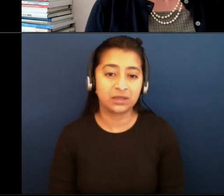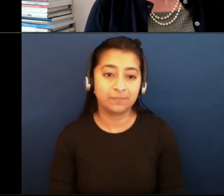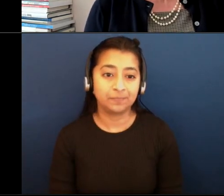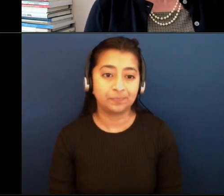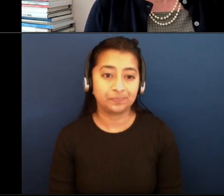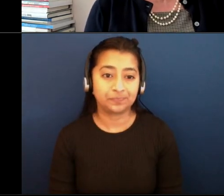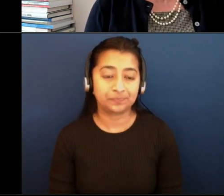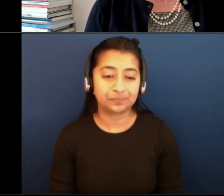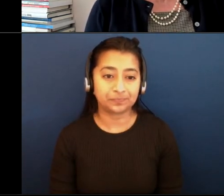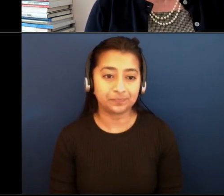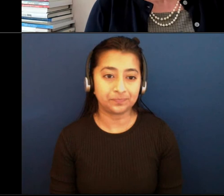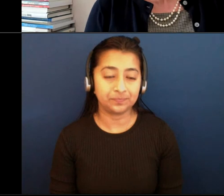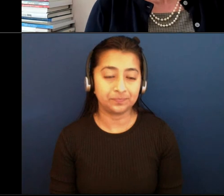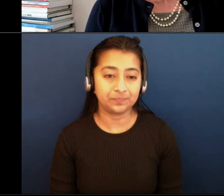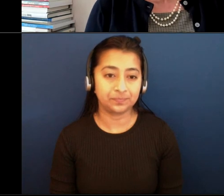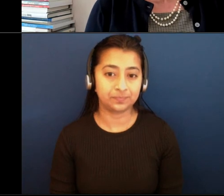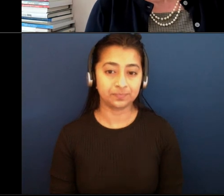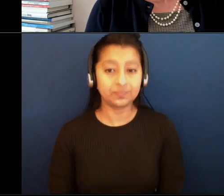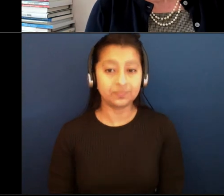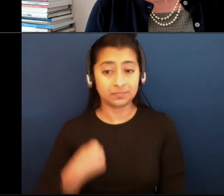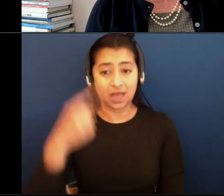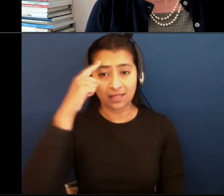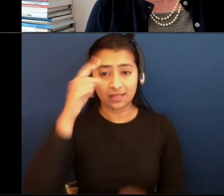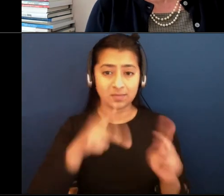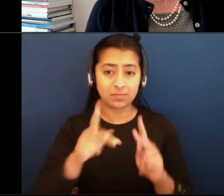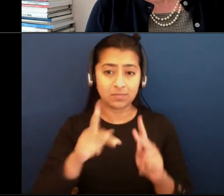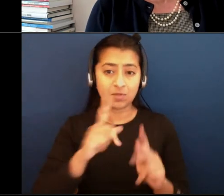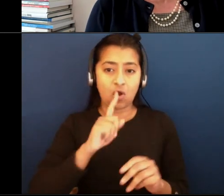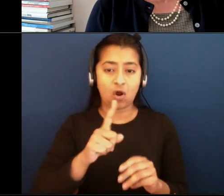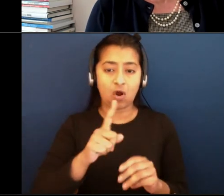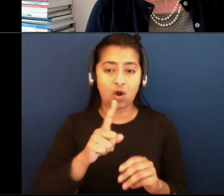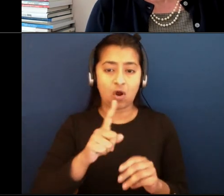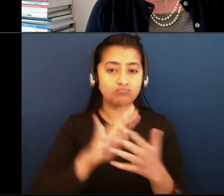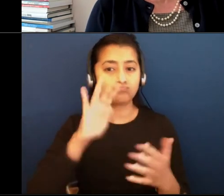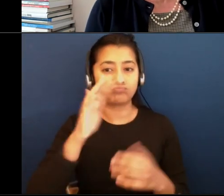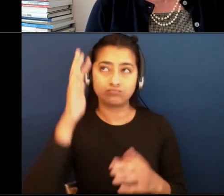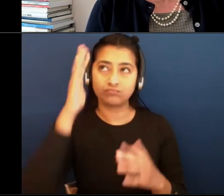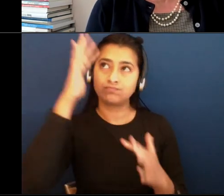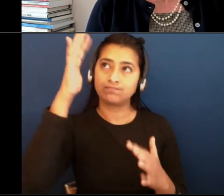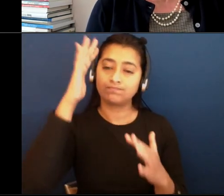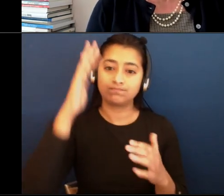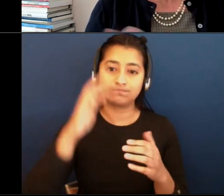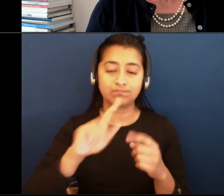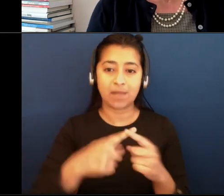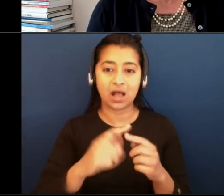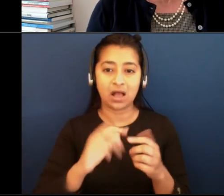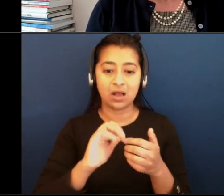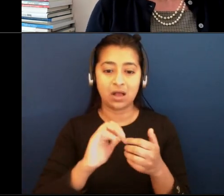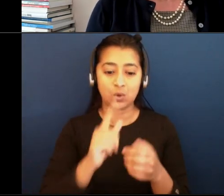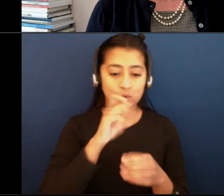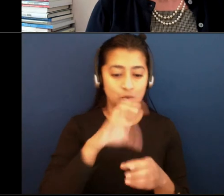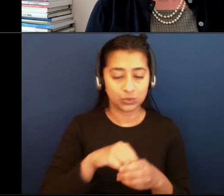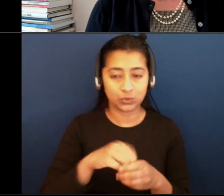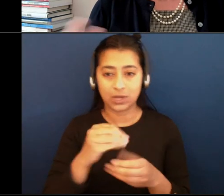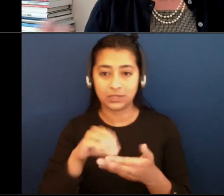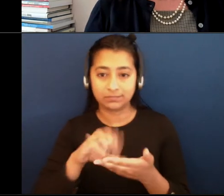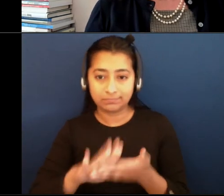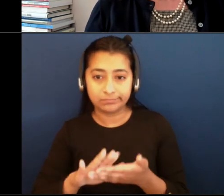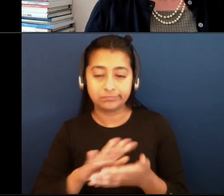Yeah. I mean, I do think that people are theorizing about documentation and inclusion. So the other thing I would also say is